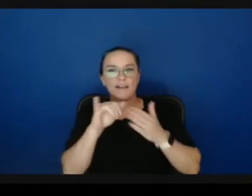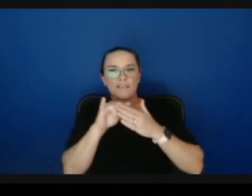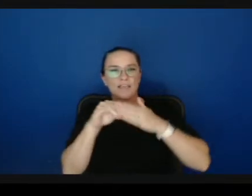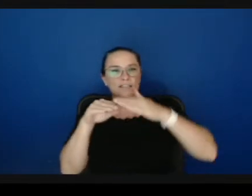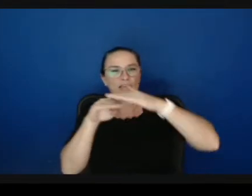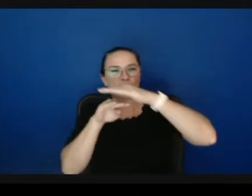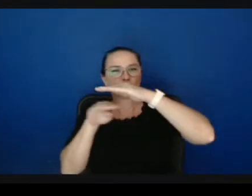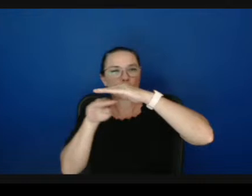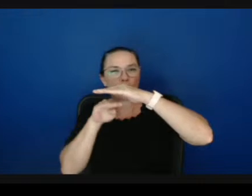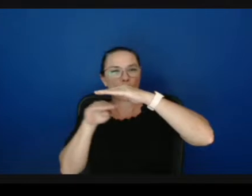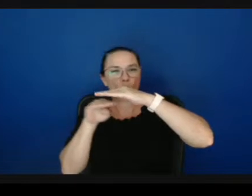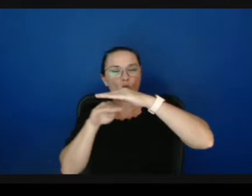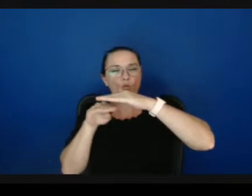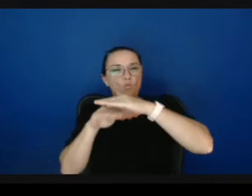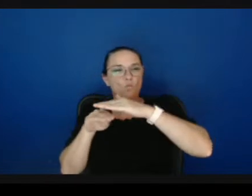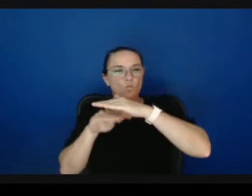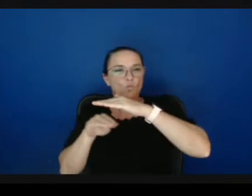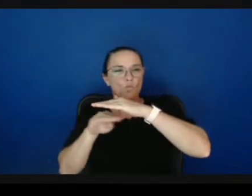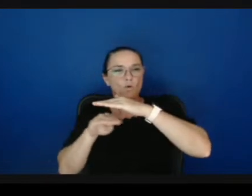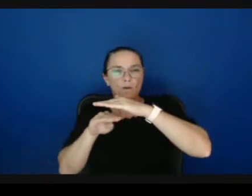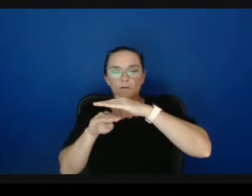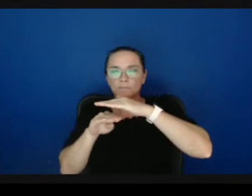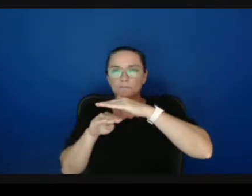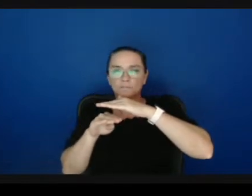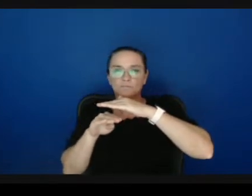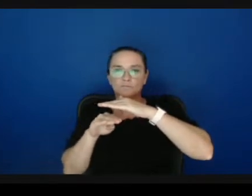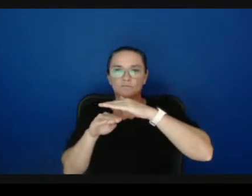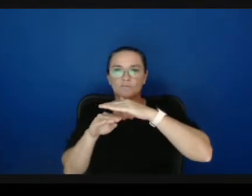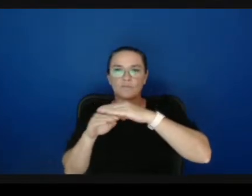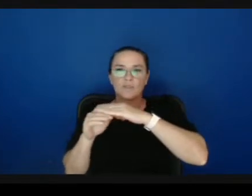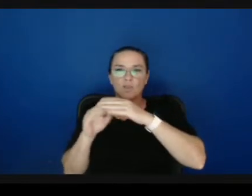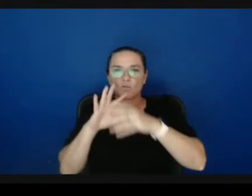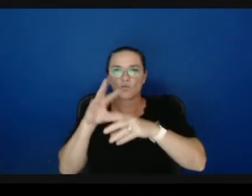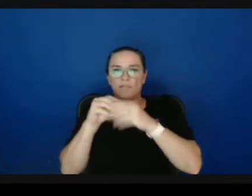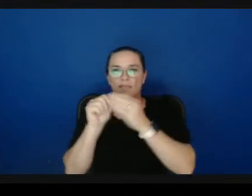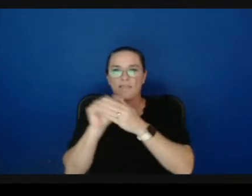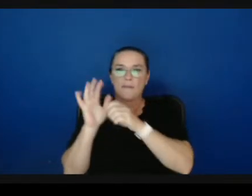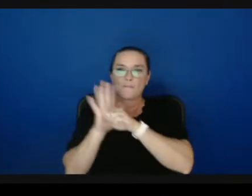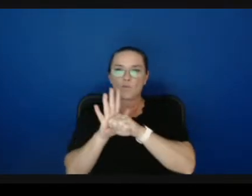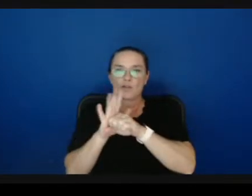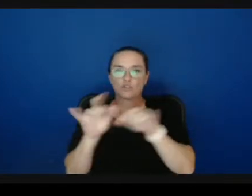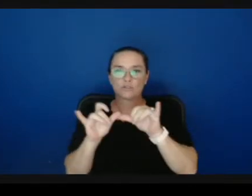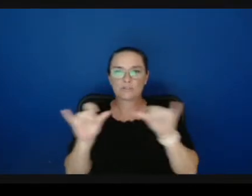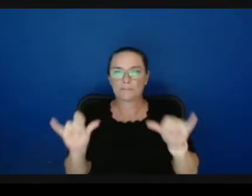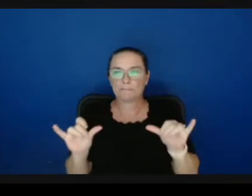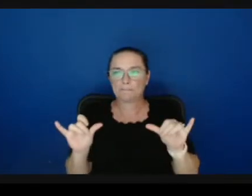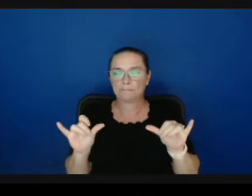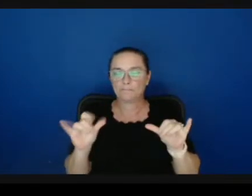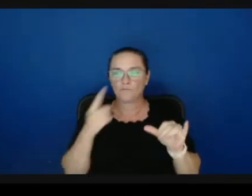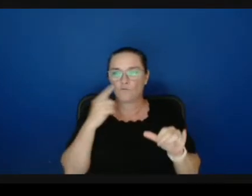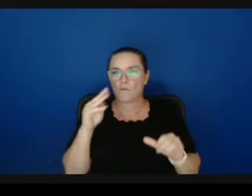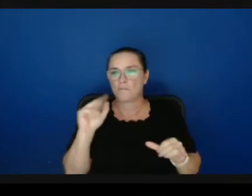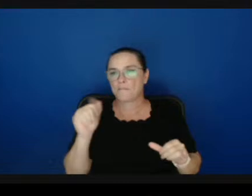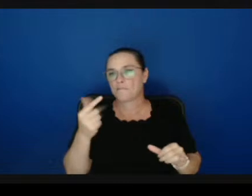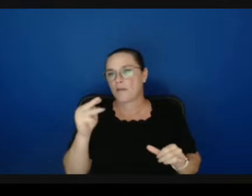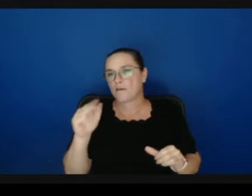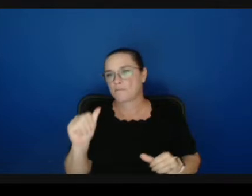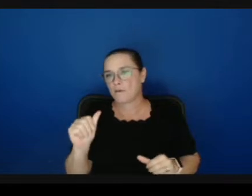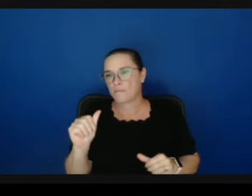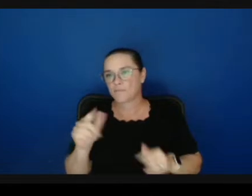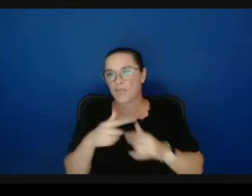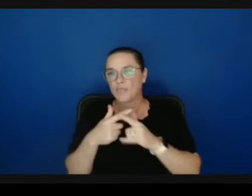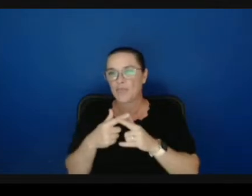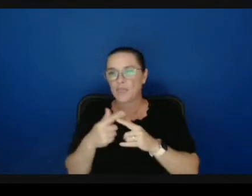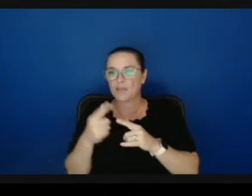there within the magma pressure system. So a little bit of a gap right through there